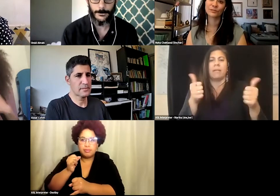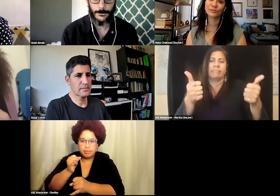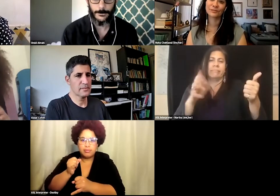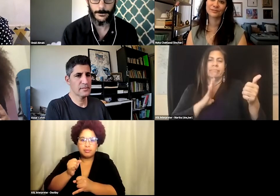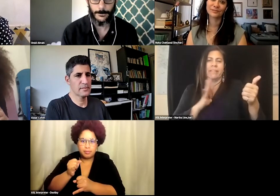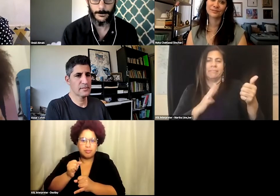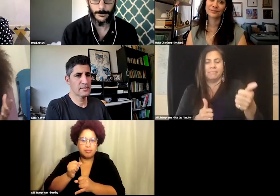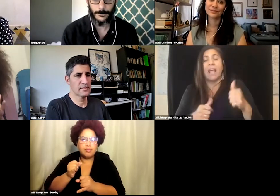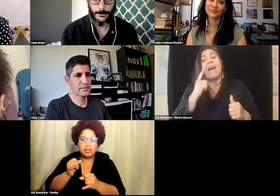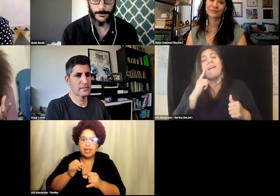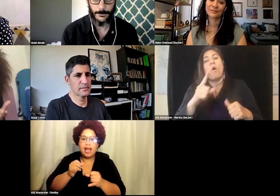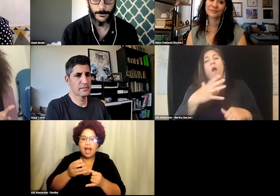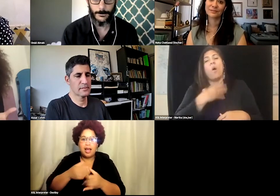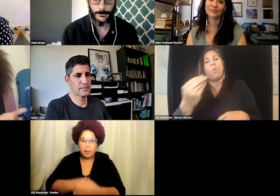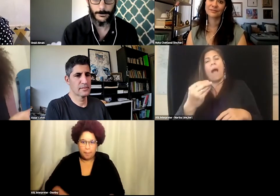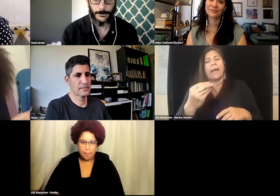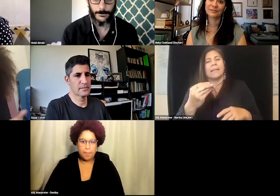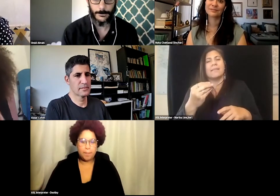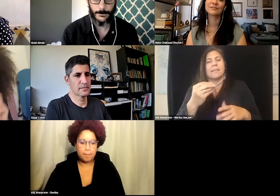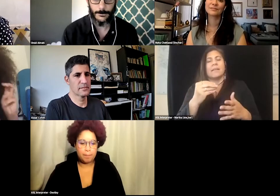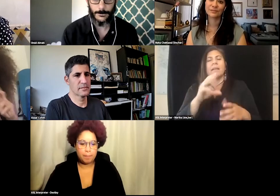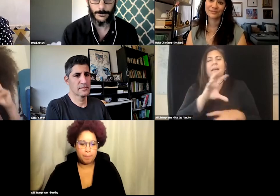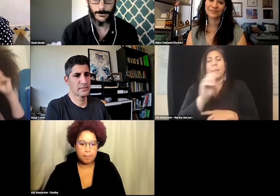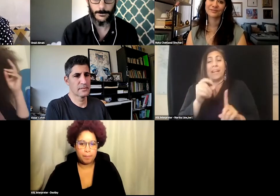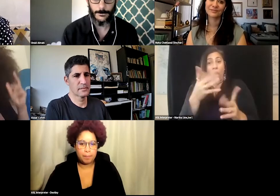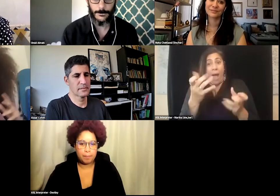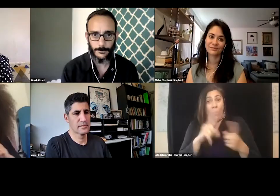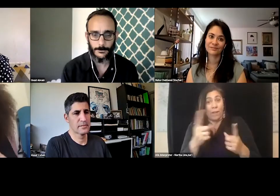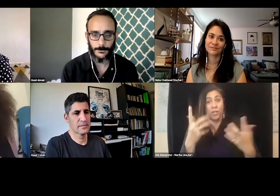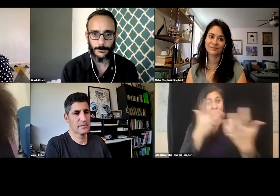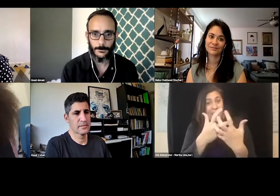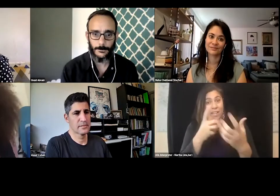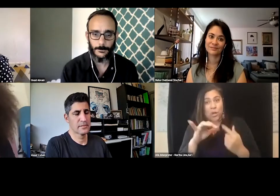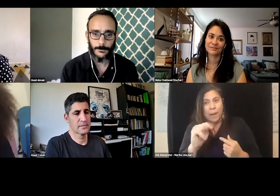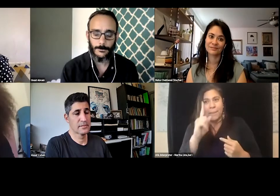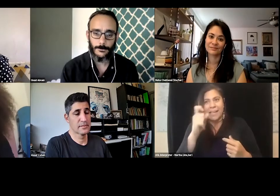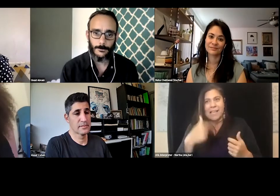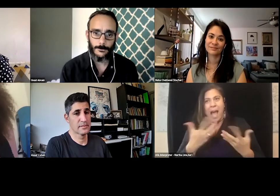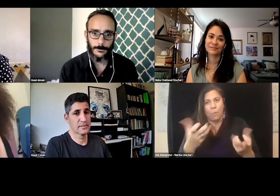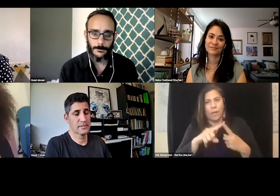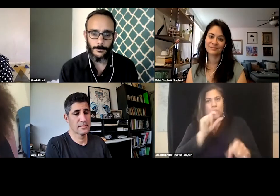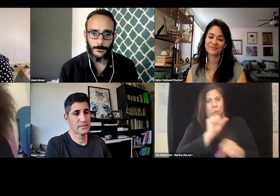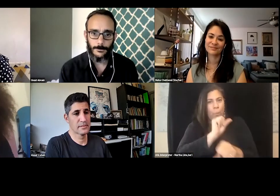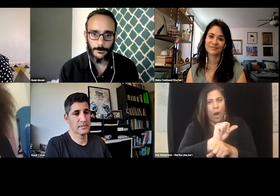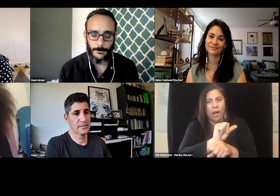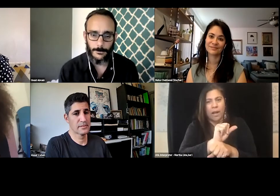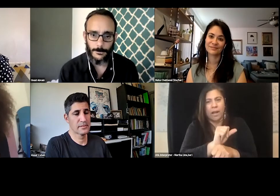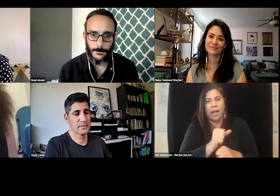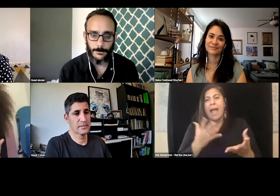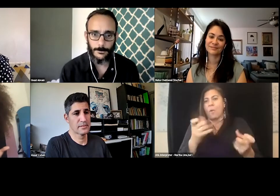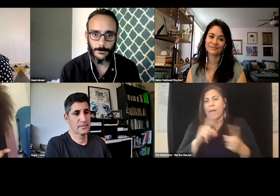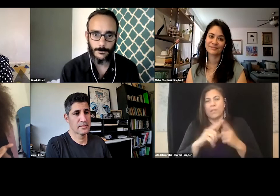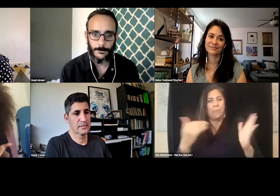So, okay, I want to fit into it because I want to work, right? We all want to work. We want to be happy and be positive and be against hate and against racism.